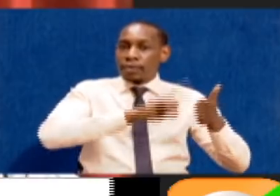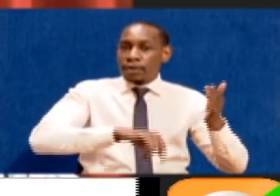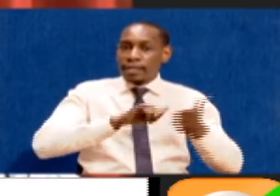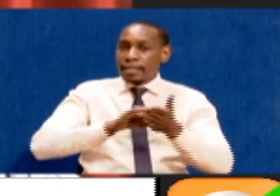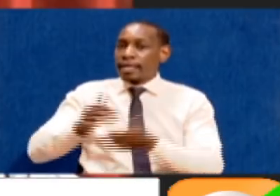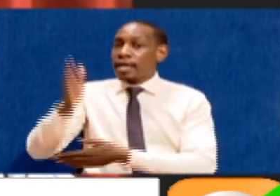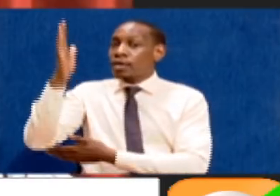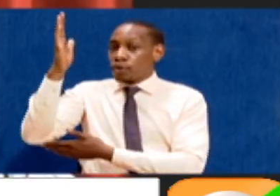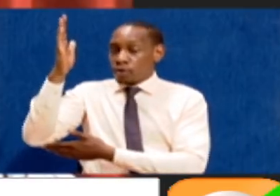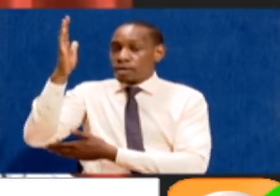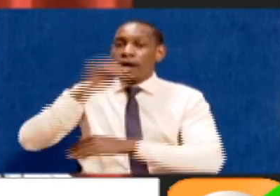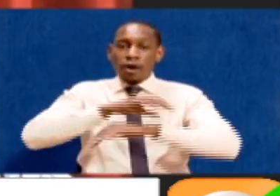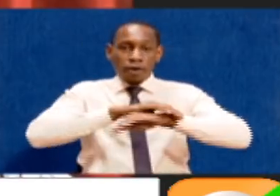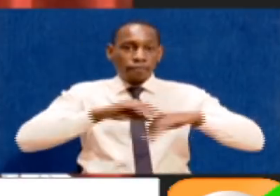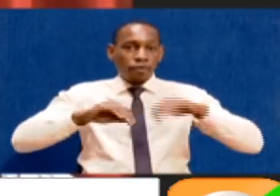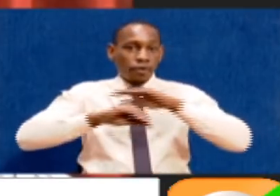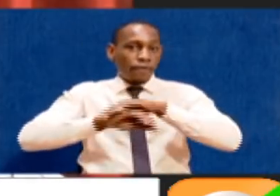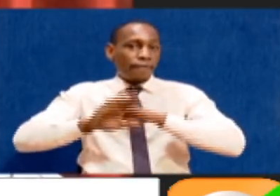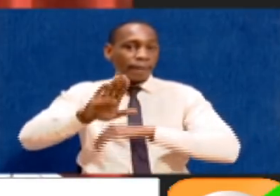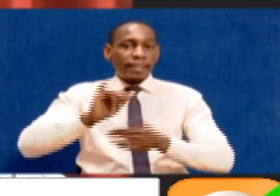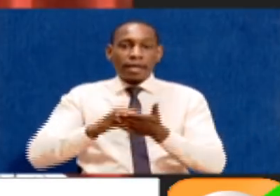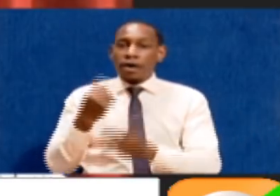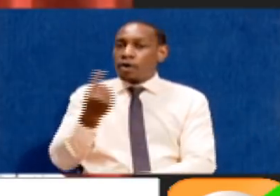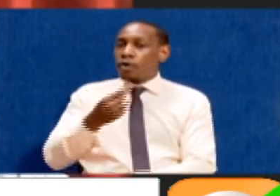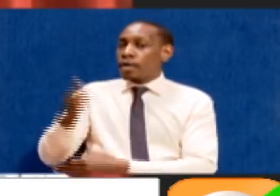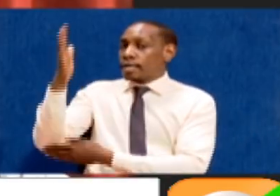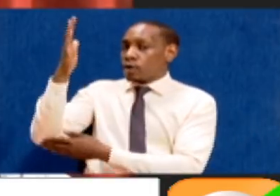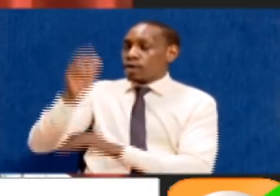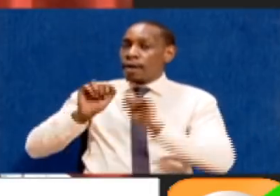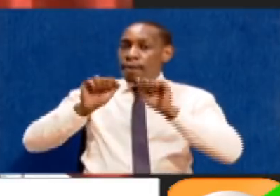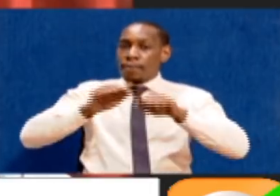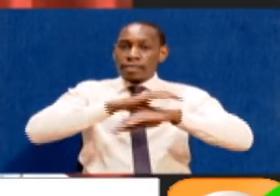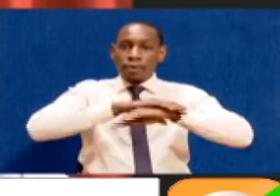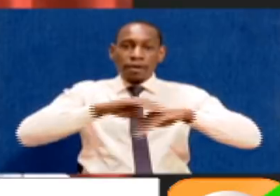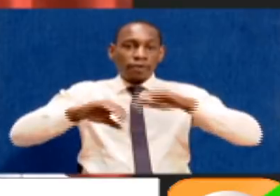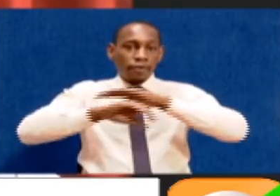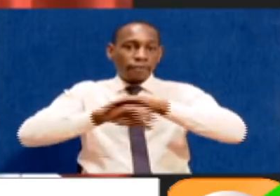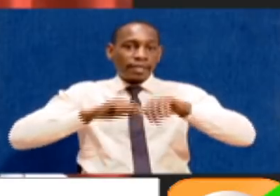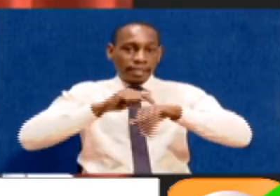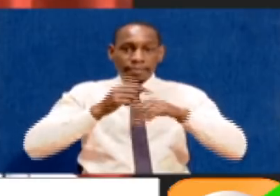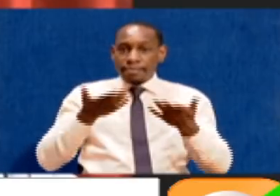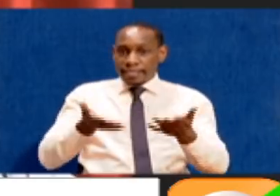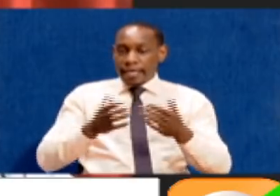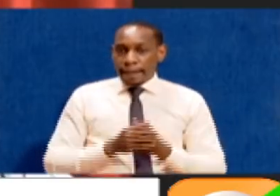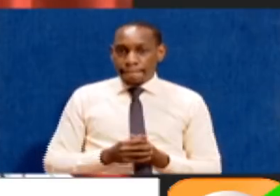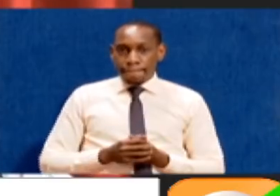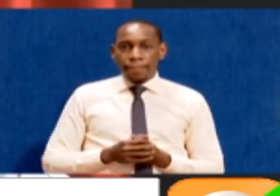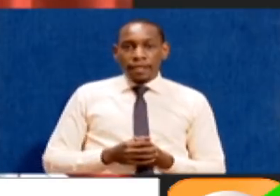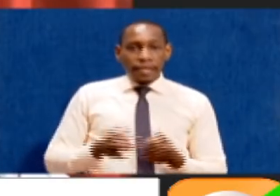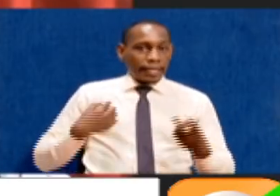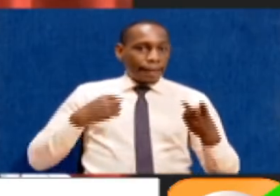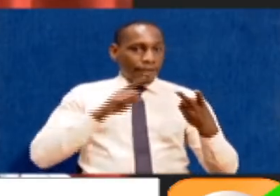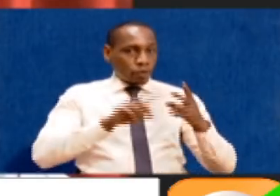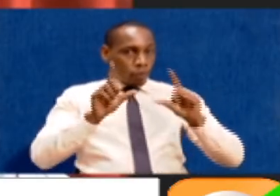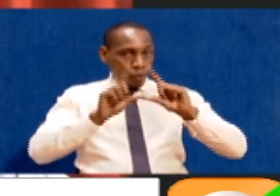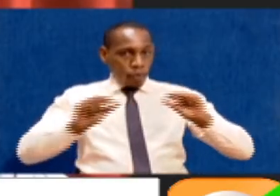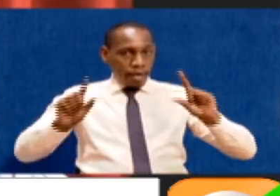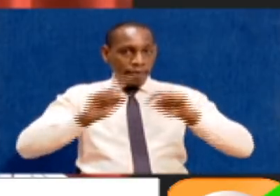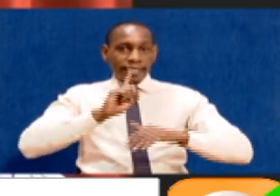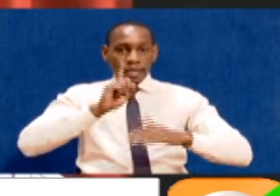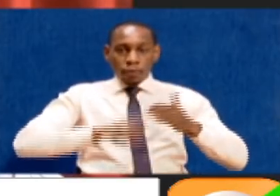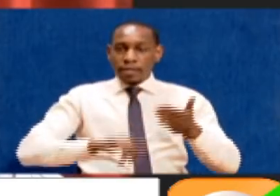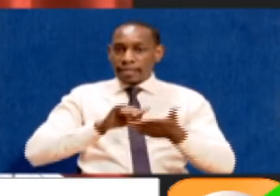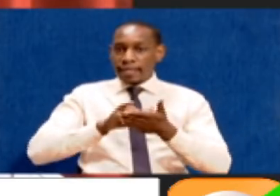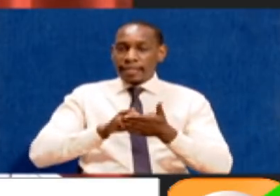that God will comfort them, because it's only God who can comfort at a time like this. And then I would also say that it